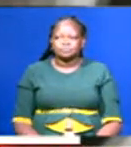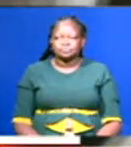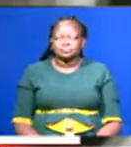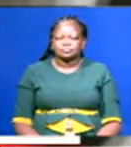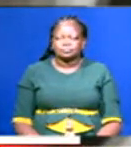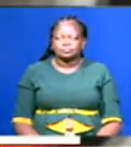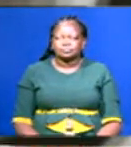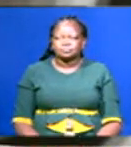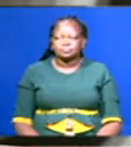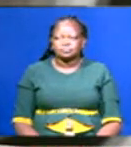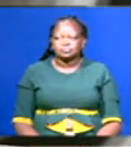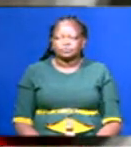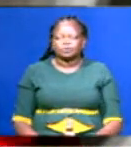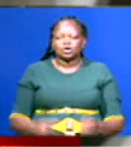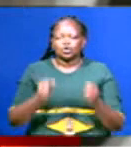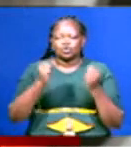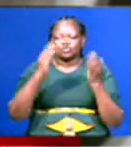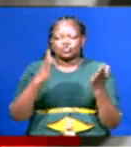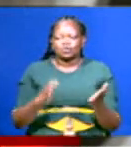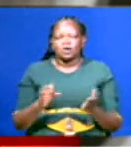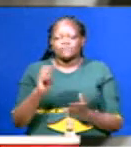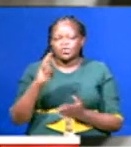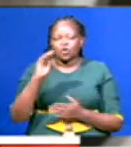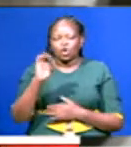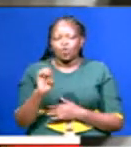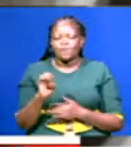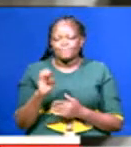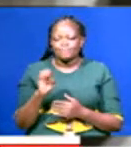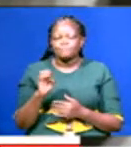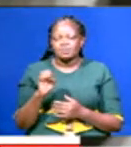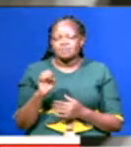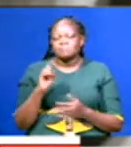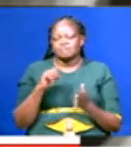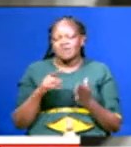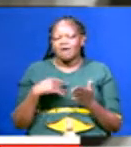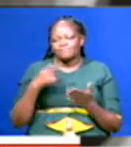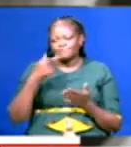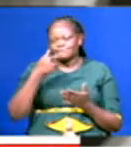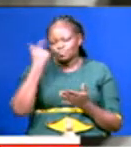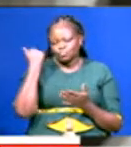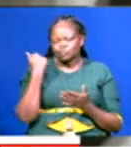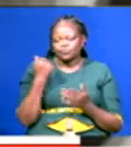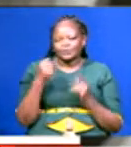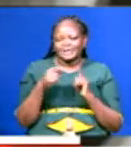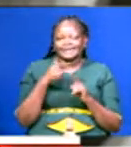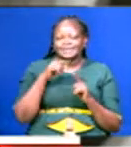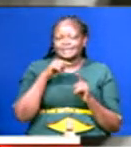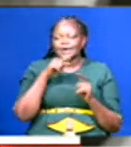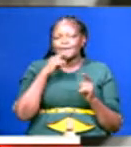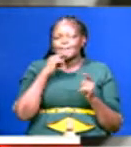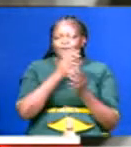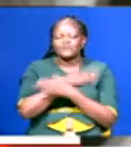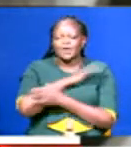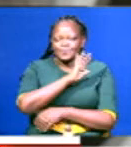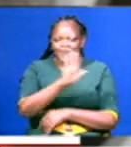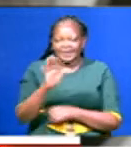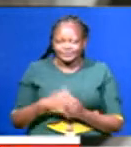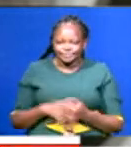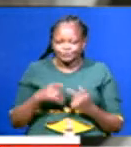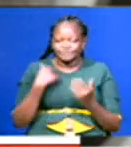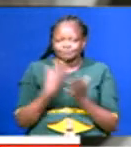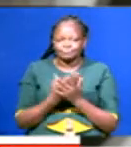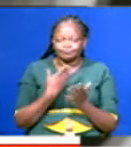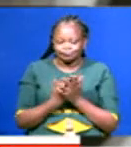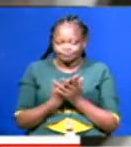Rally driver Maxine Wahome will be charged with the murder of her late husband, boyfriend Asad Khan. Maxine had been arrested and detained